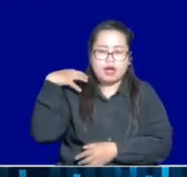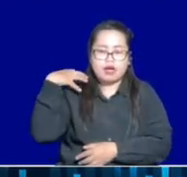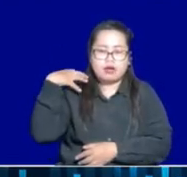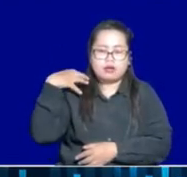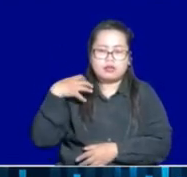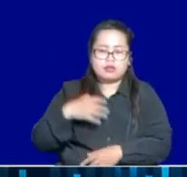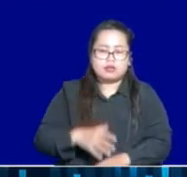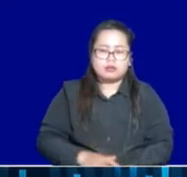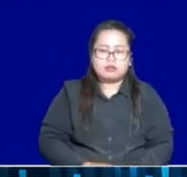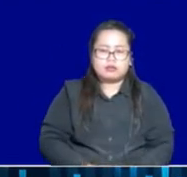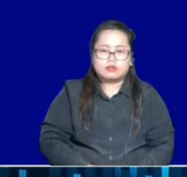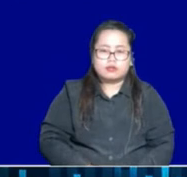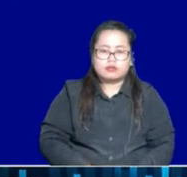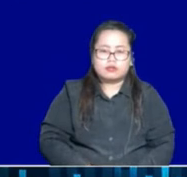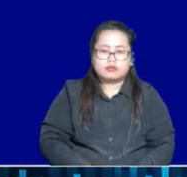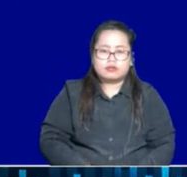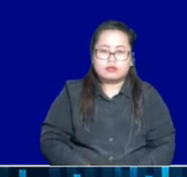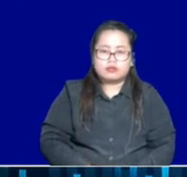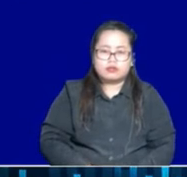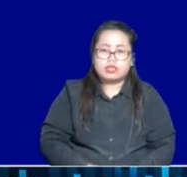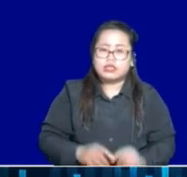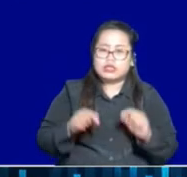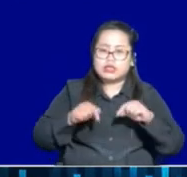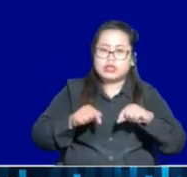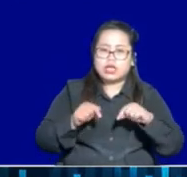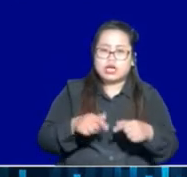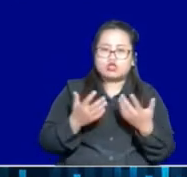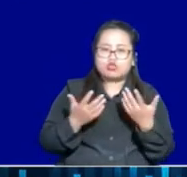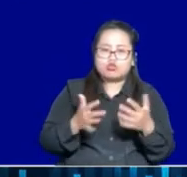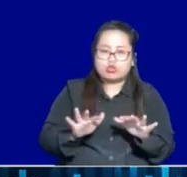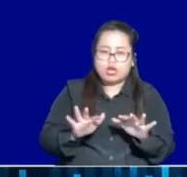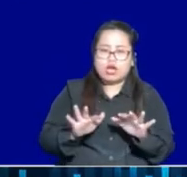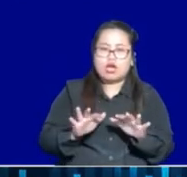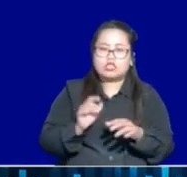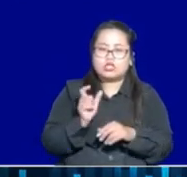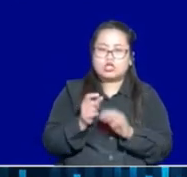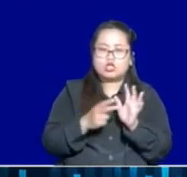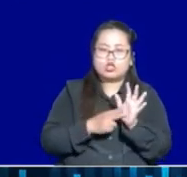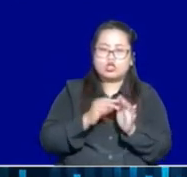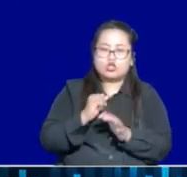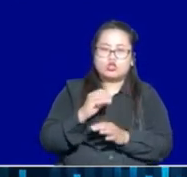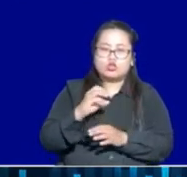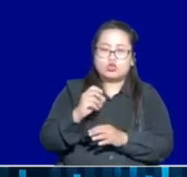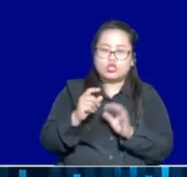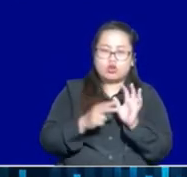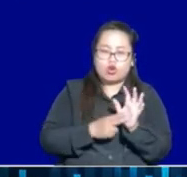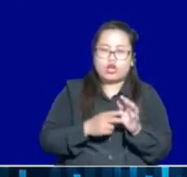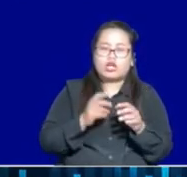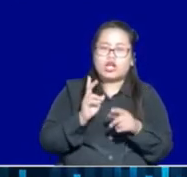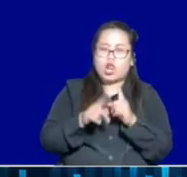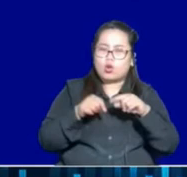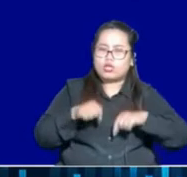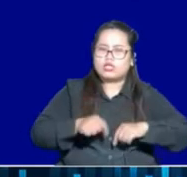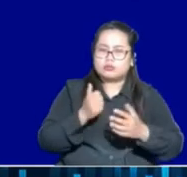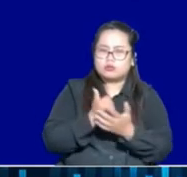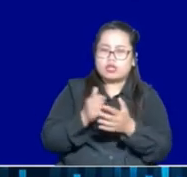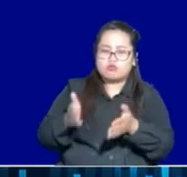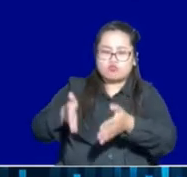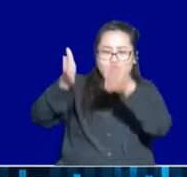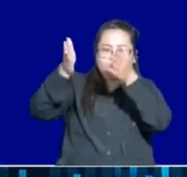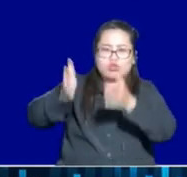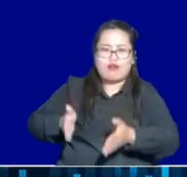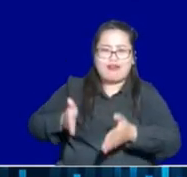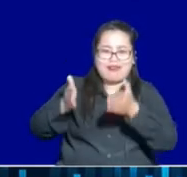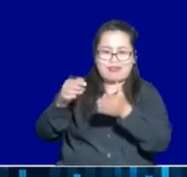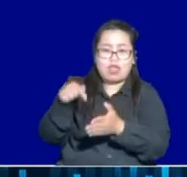now has become a unicorn. It's a company that simply helps SMEs